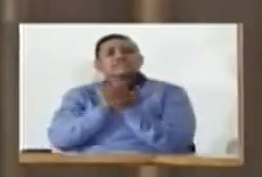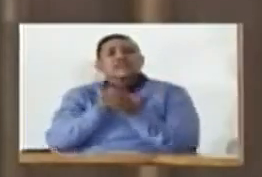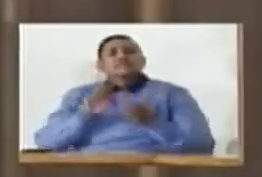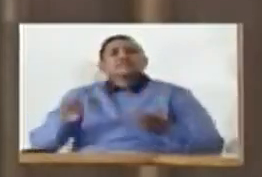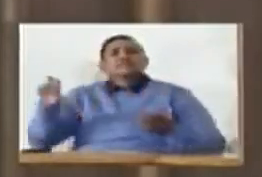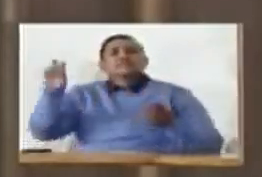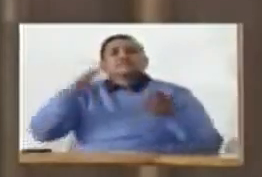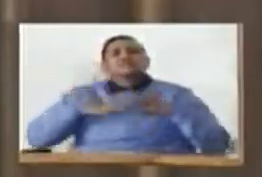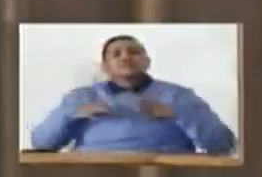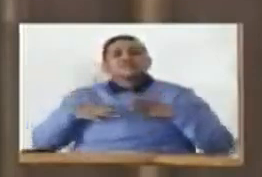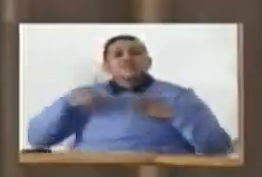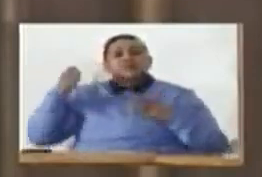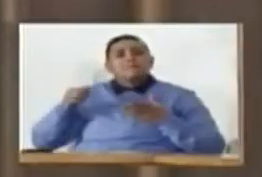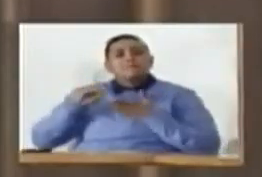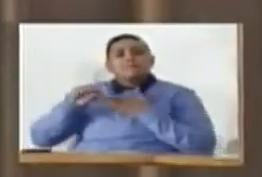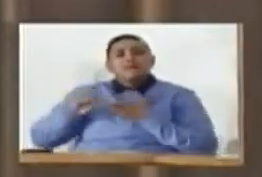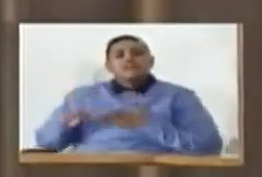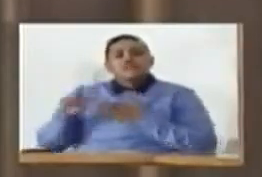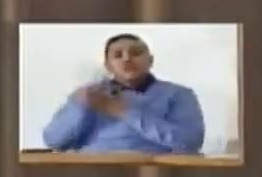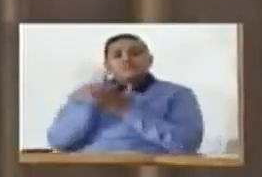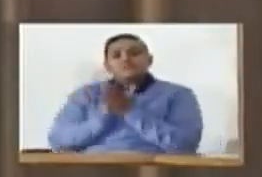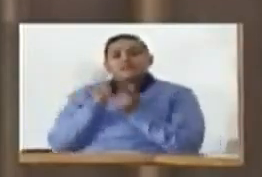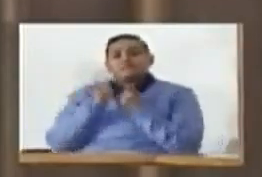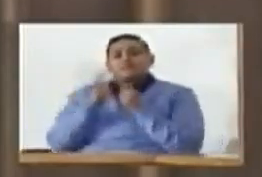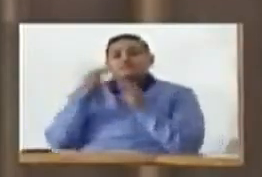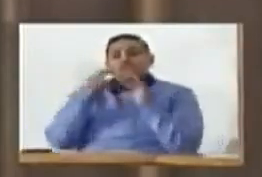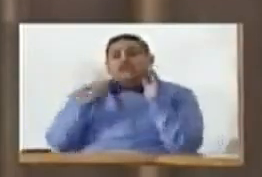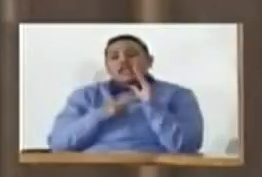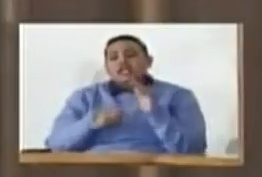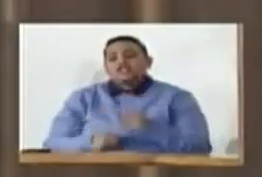Workers Pension Bill and regulations.